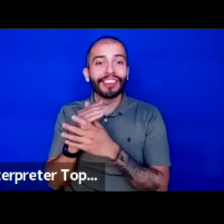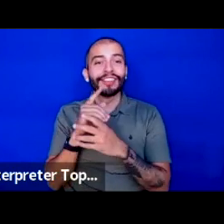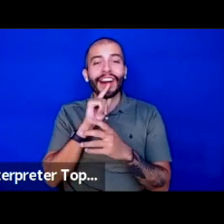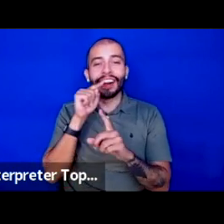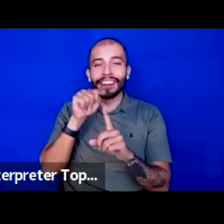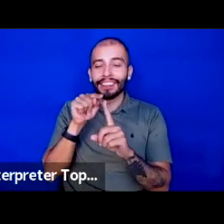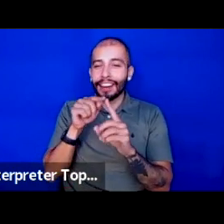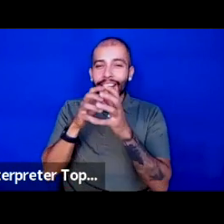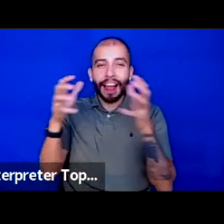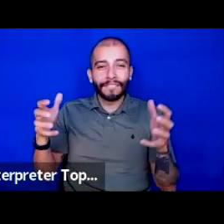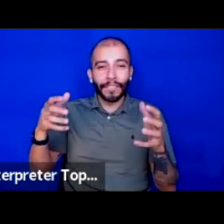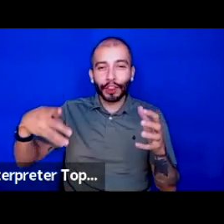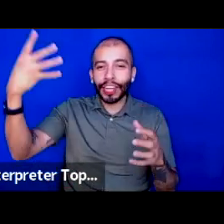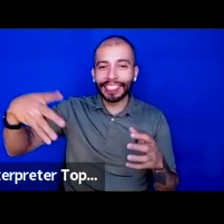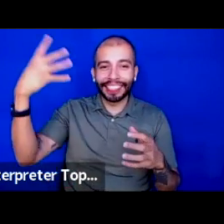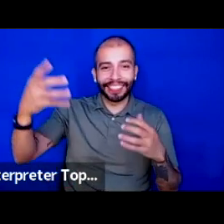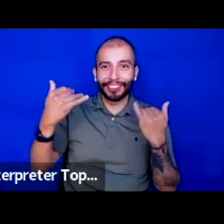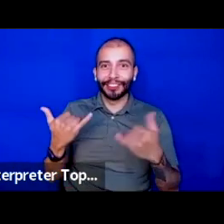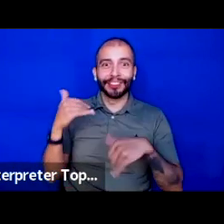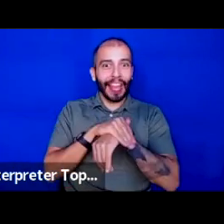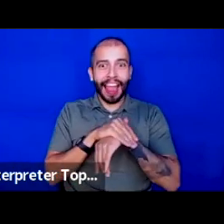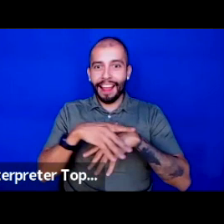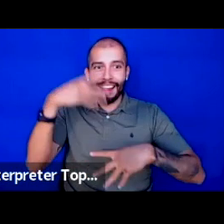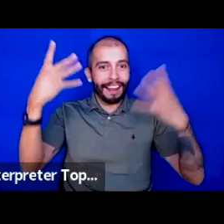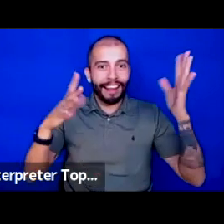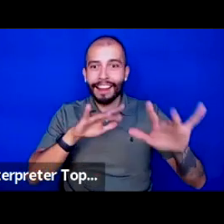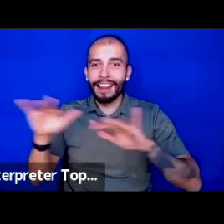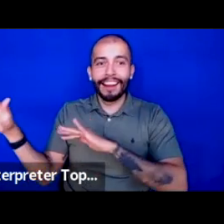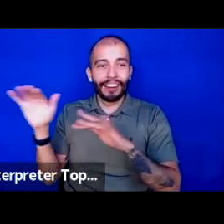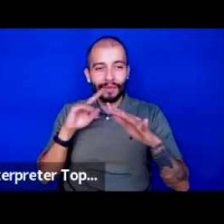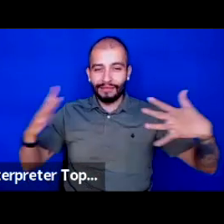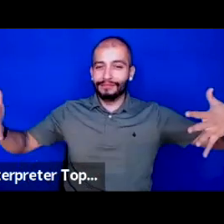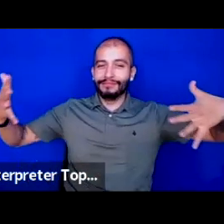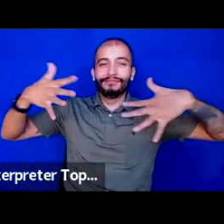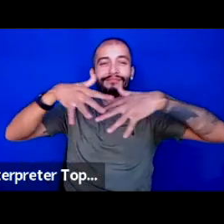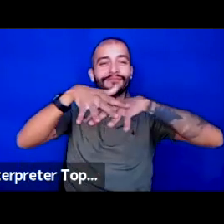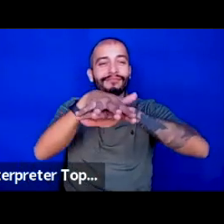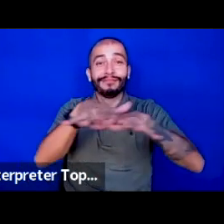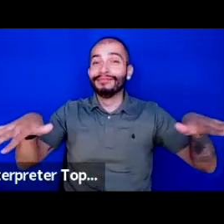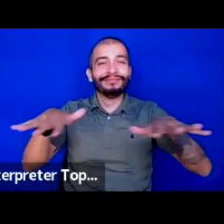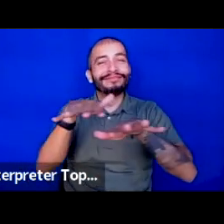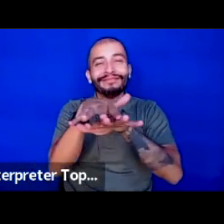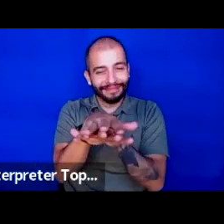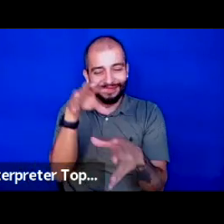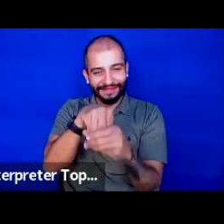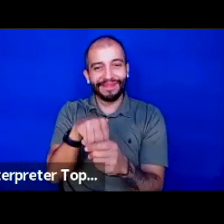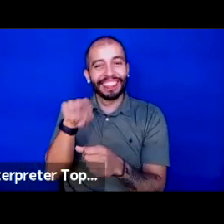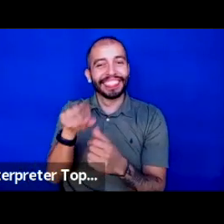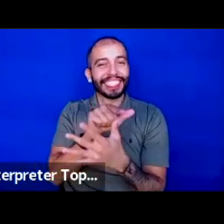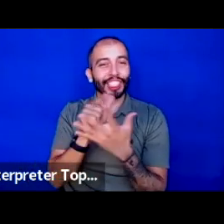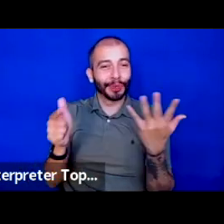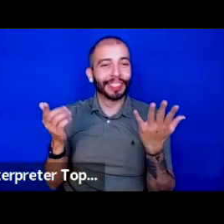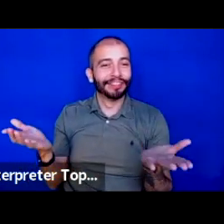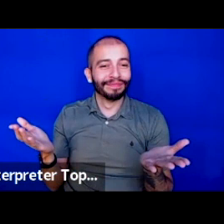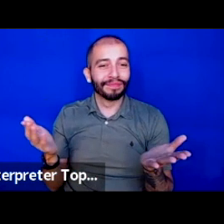8 months in this training series, which is the longest virtual series that we've ever organized. We're going to be going from November